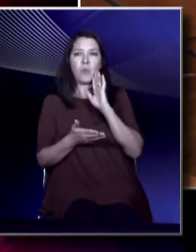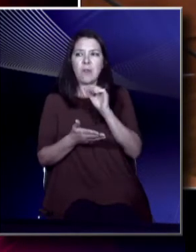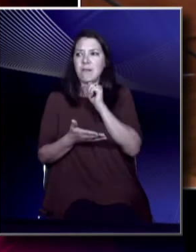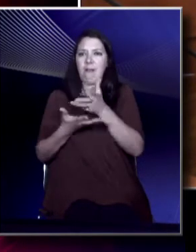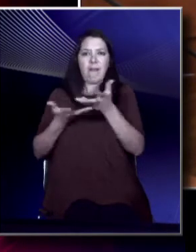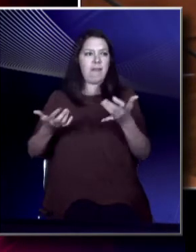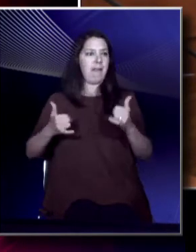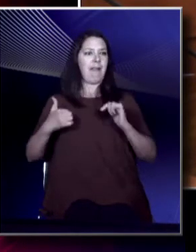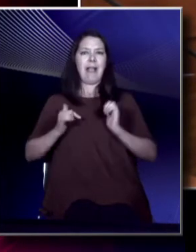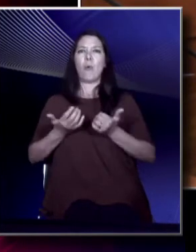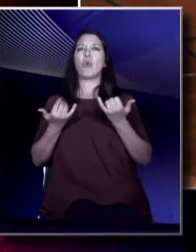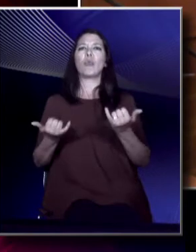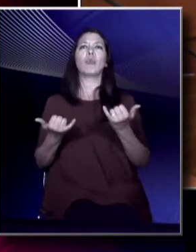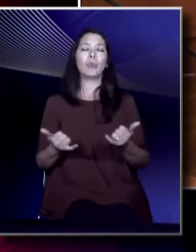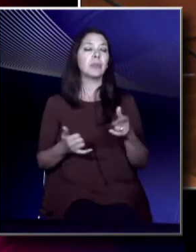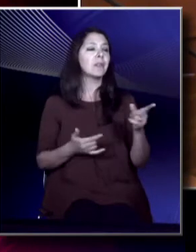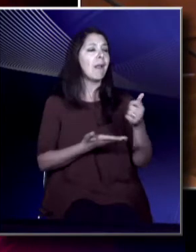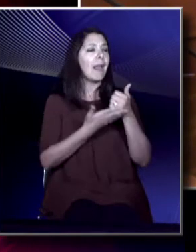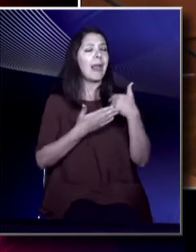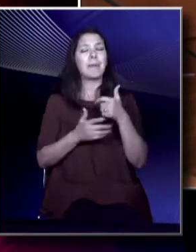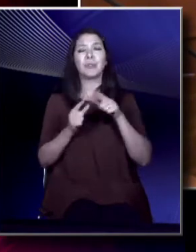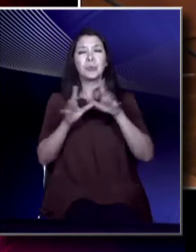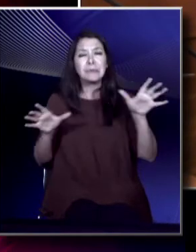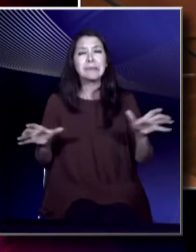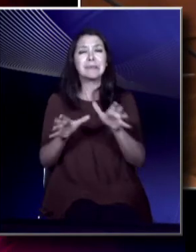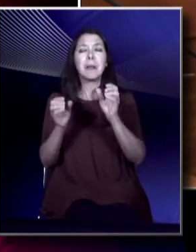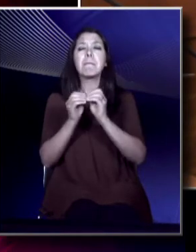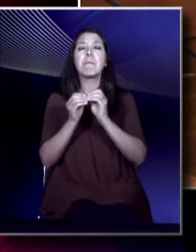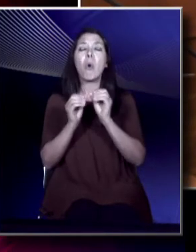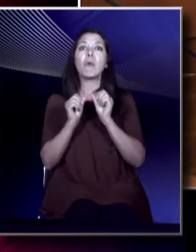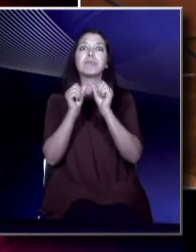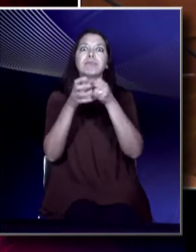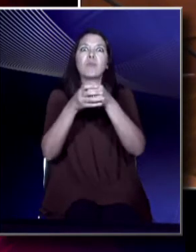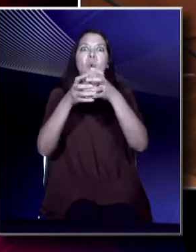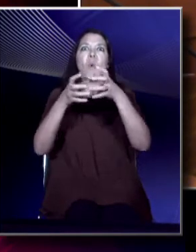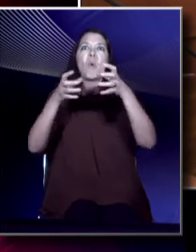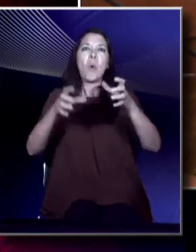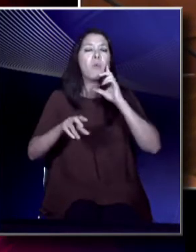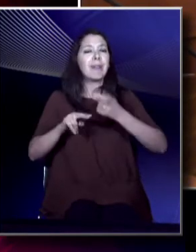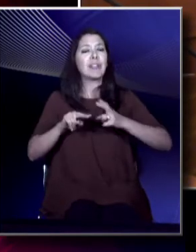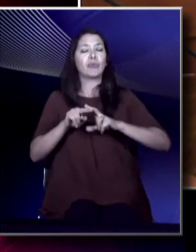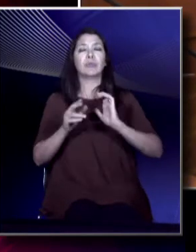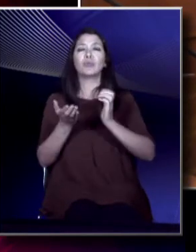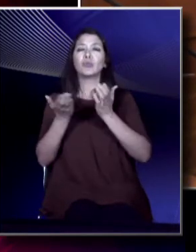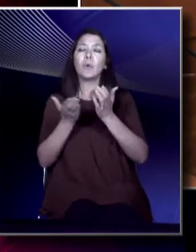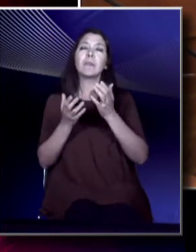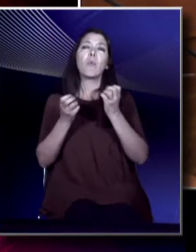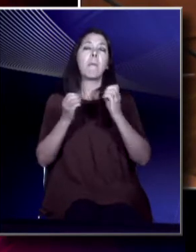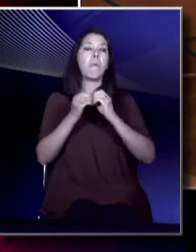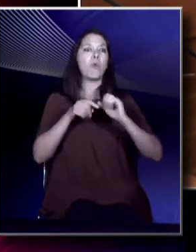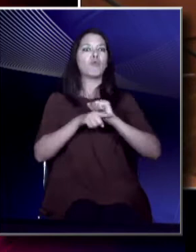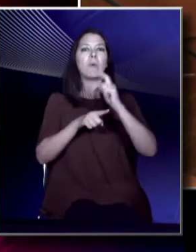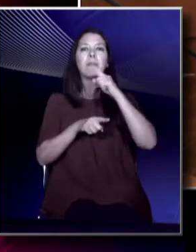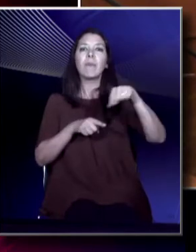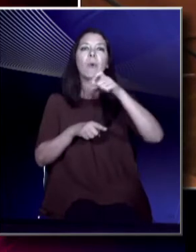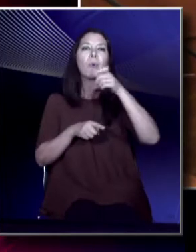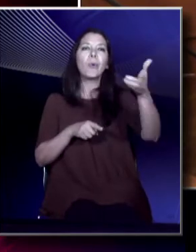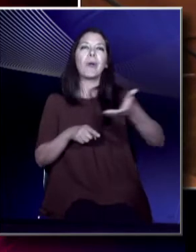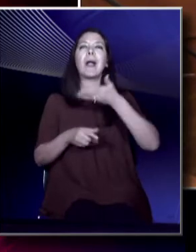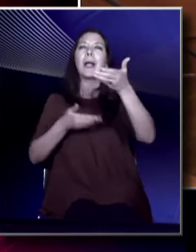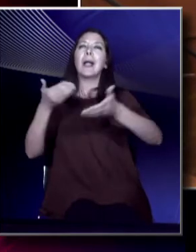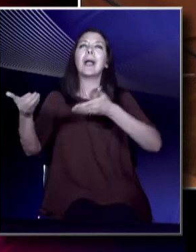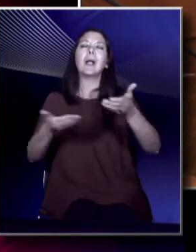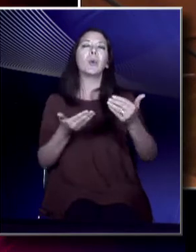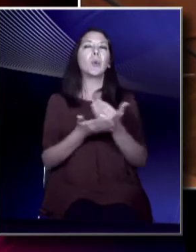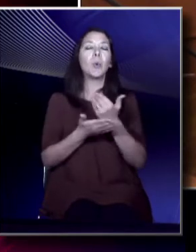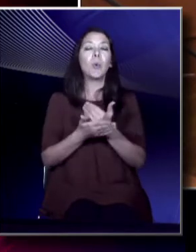set in motion opportunities for further growth, increased services, and training opportunities for our new hires. I am asking that